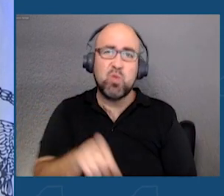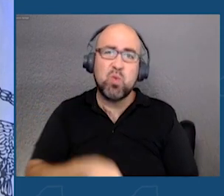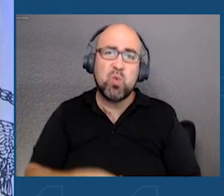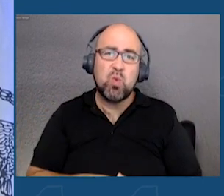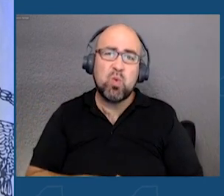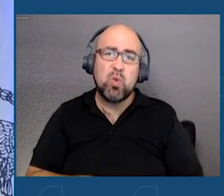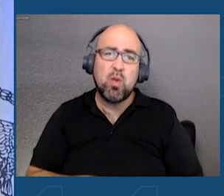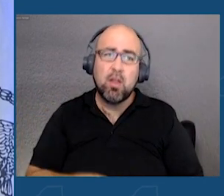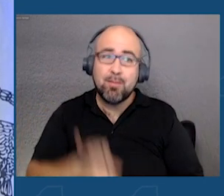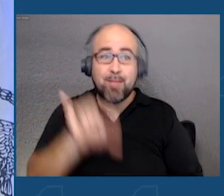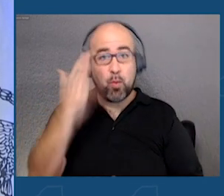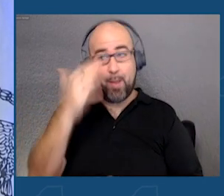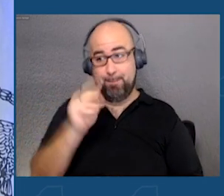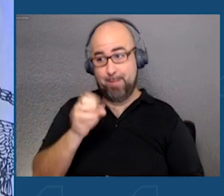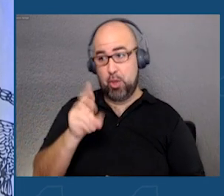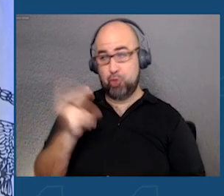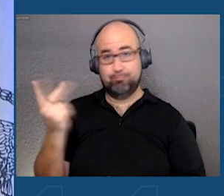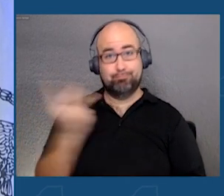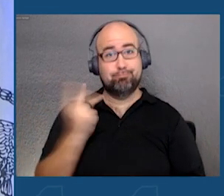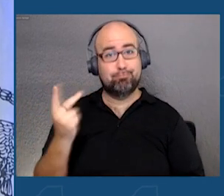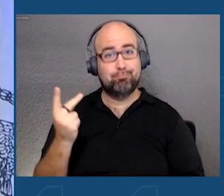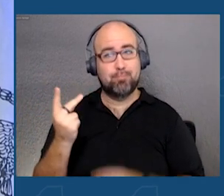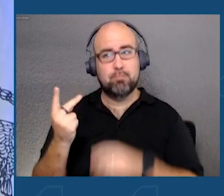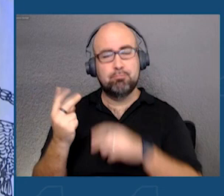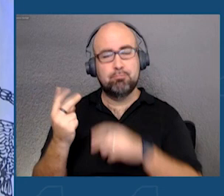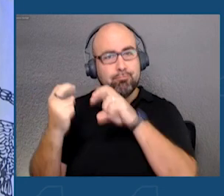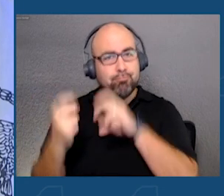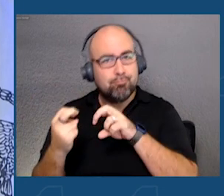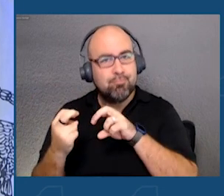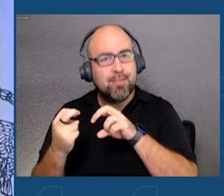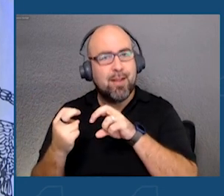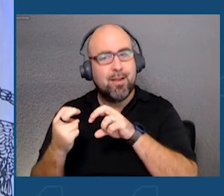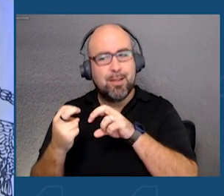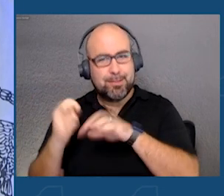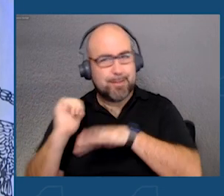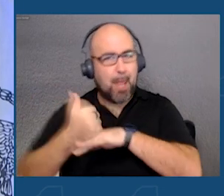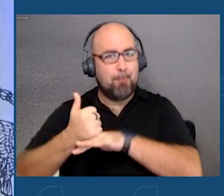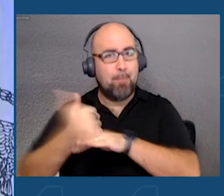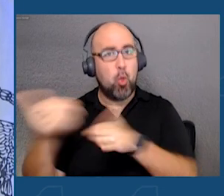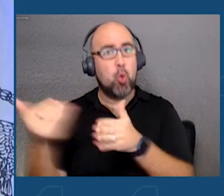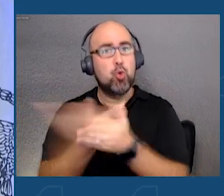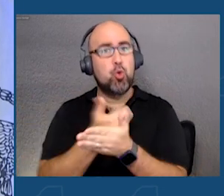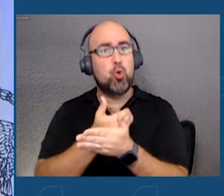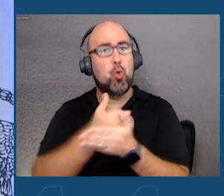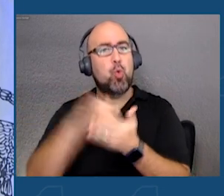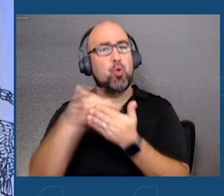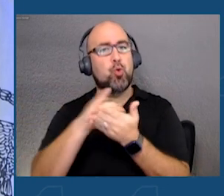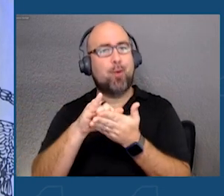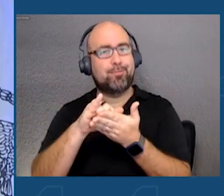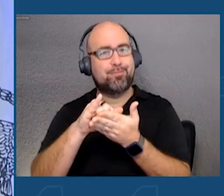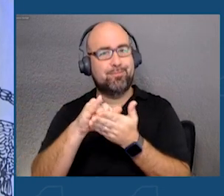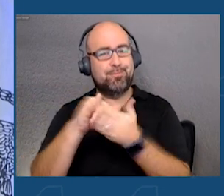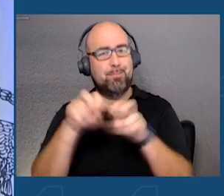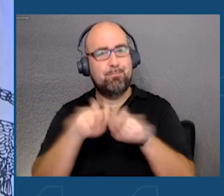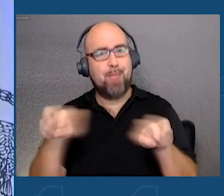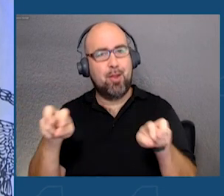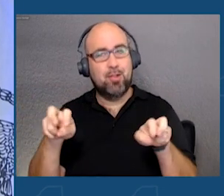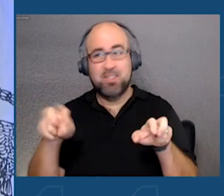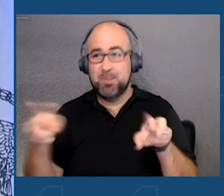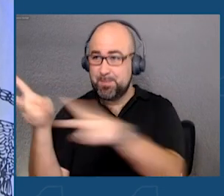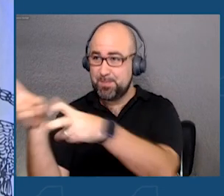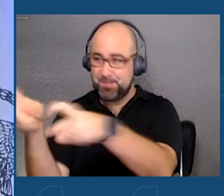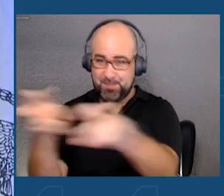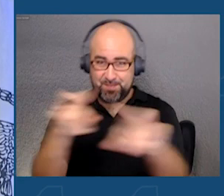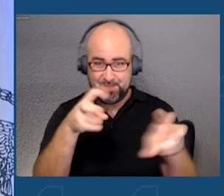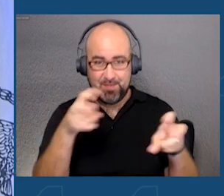Adams and I convened the new New York panel, bringing together over 50 of our region's smartest